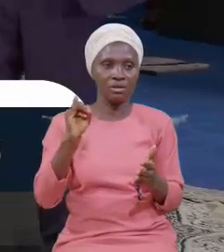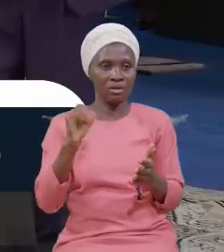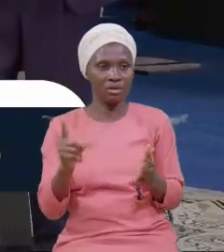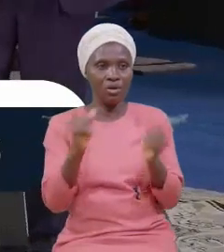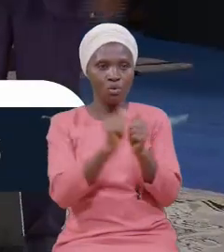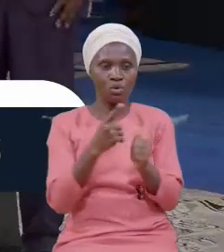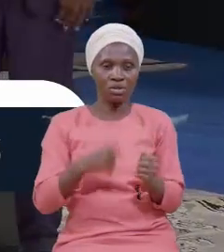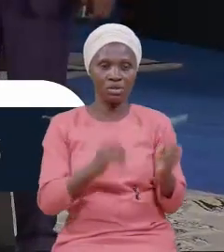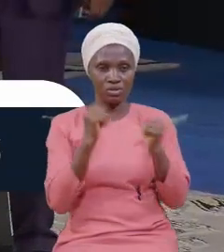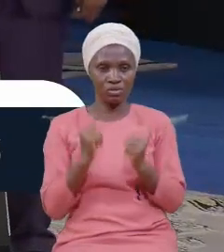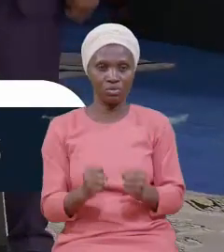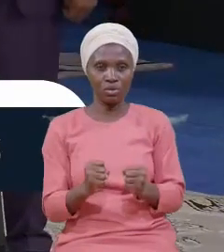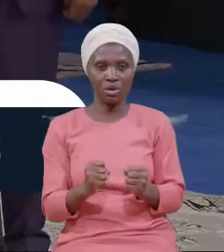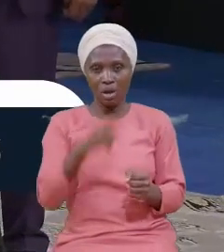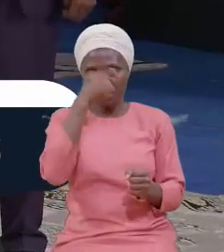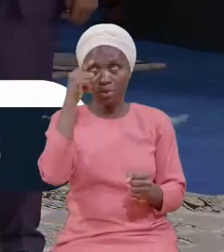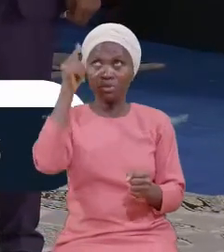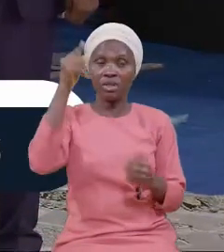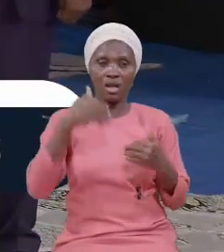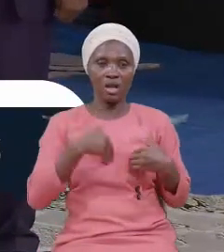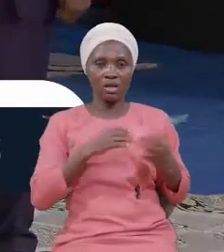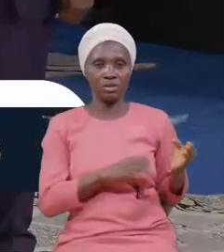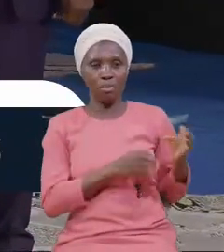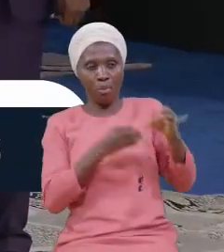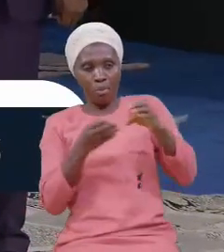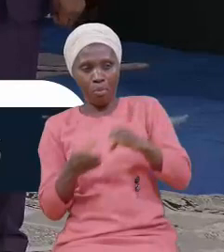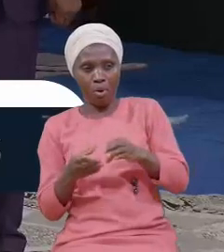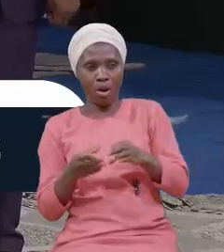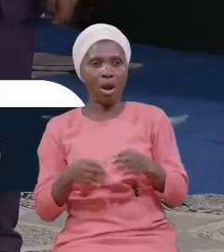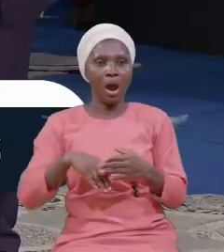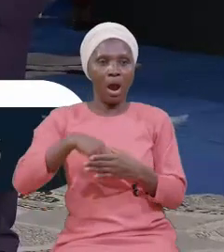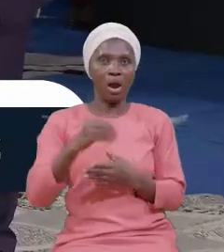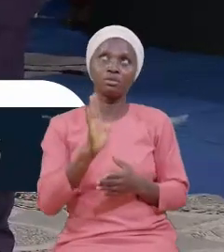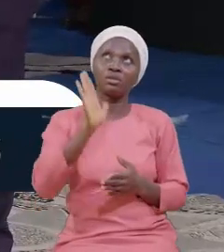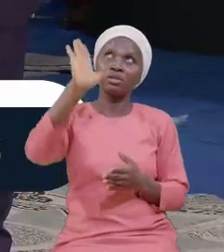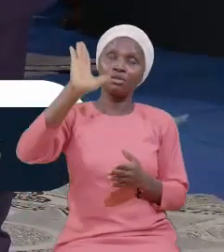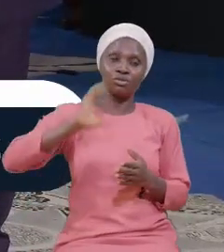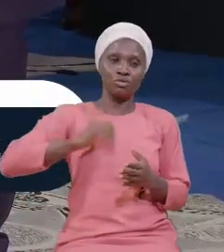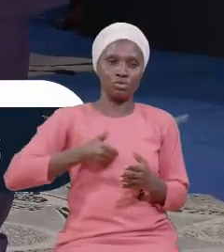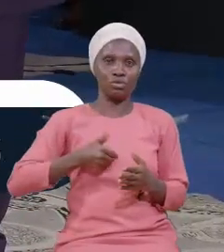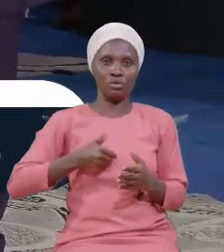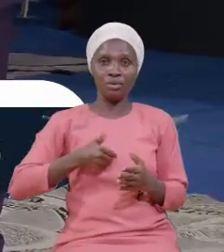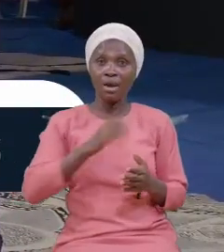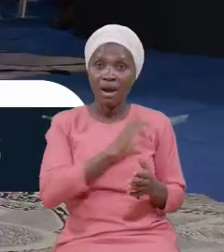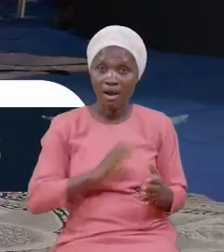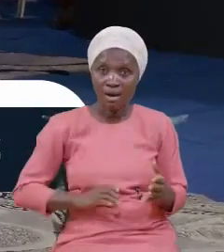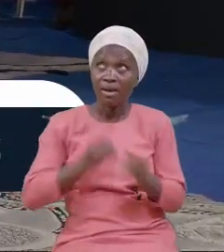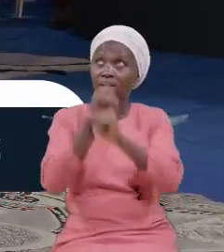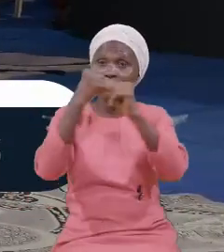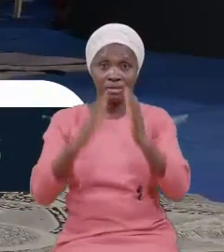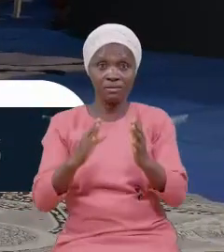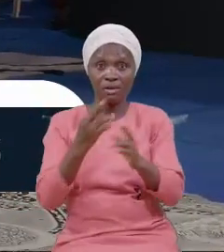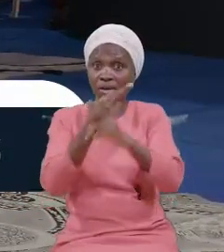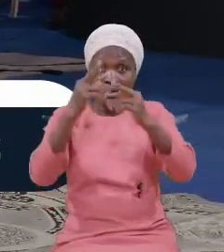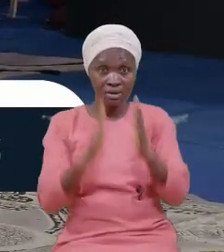poured out his soul. Christ, Savior, Redeemer, he has poured